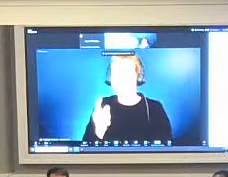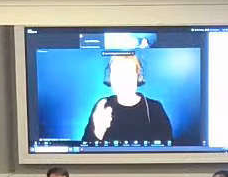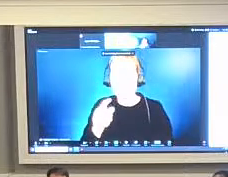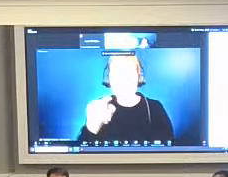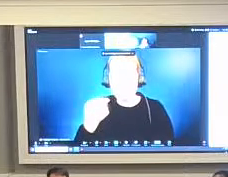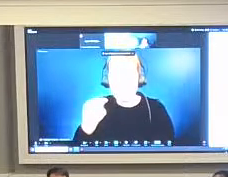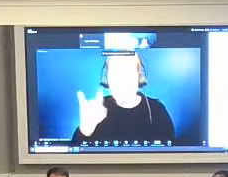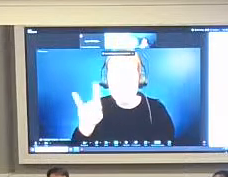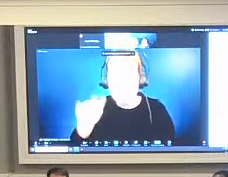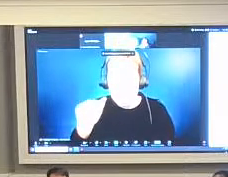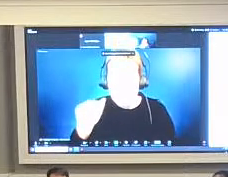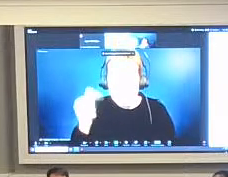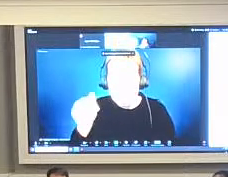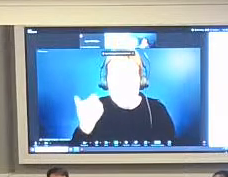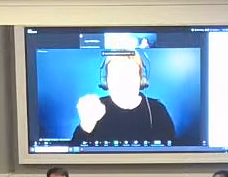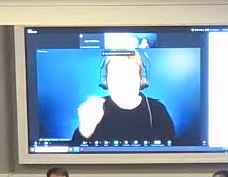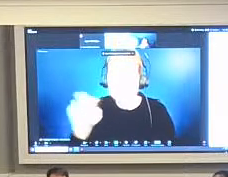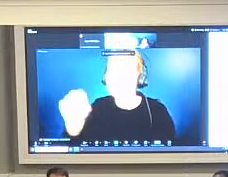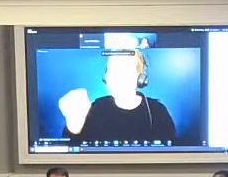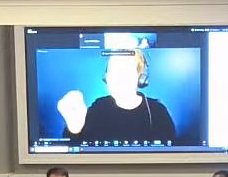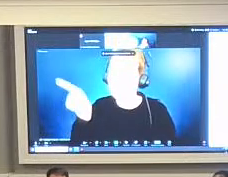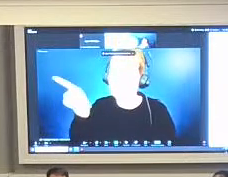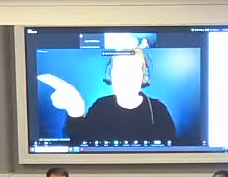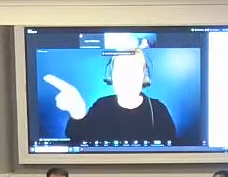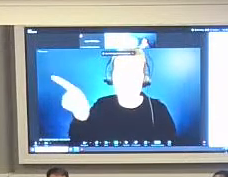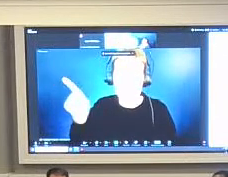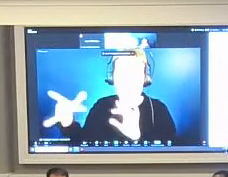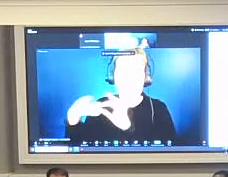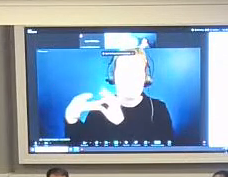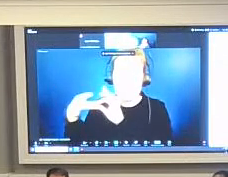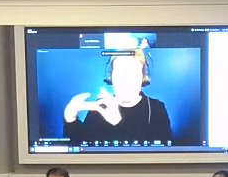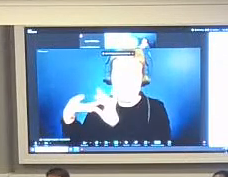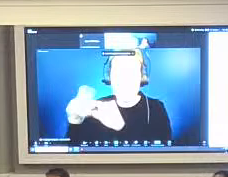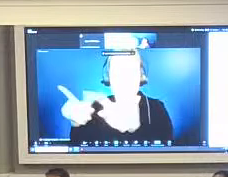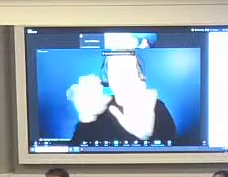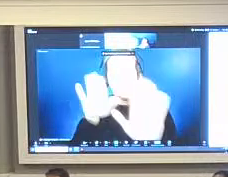additional information. Okay. Okay, but to your point.